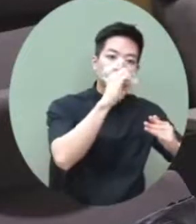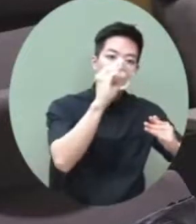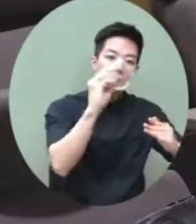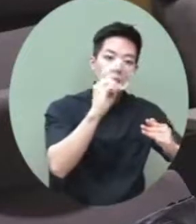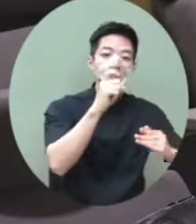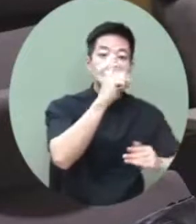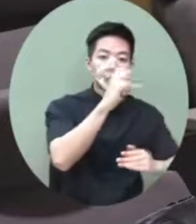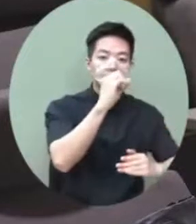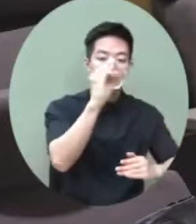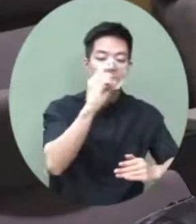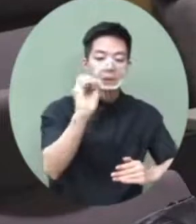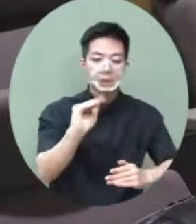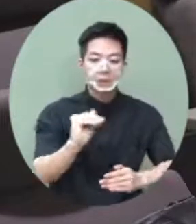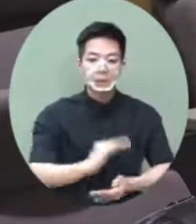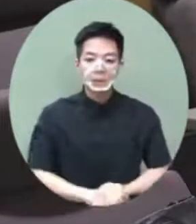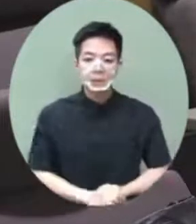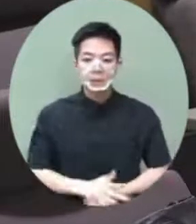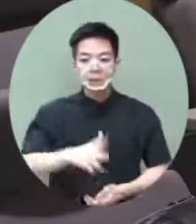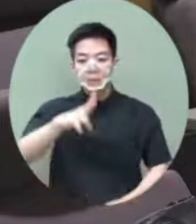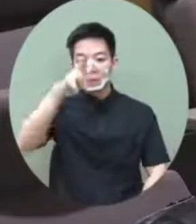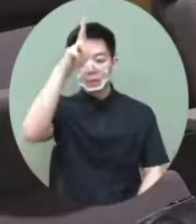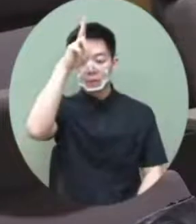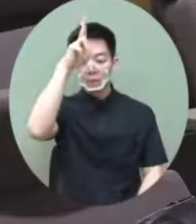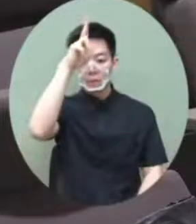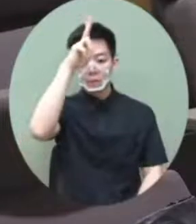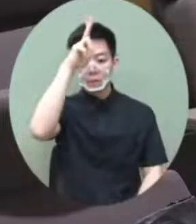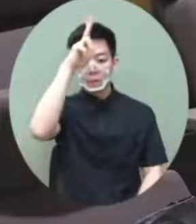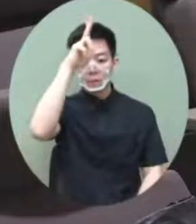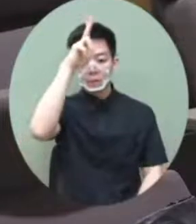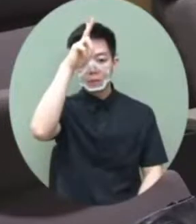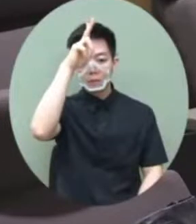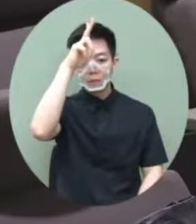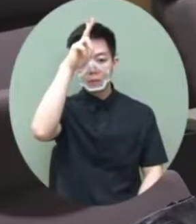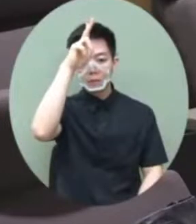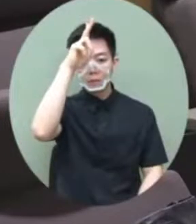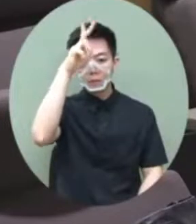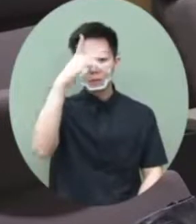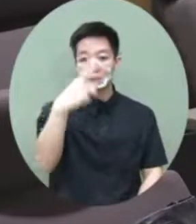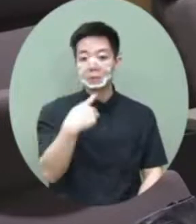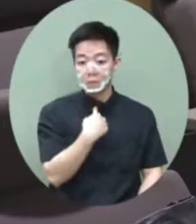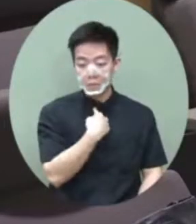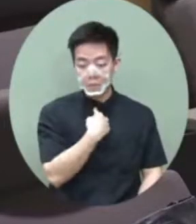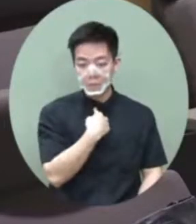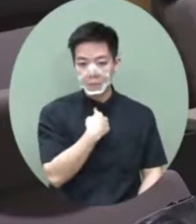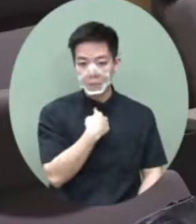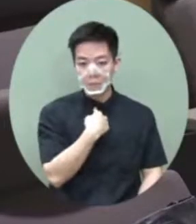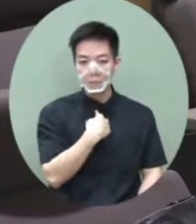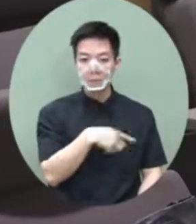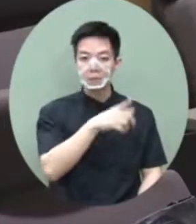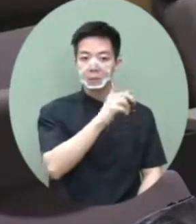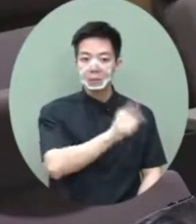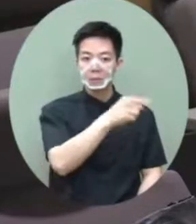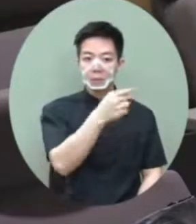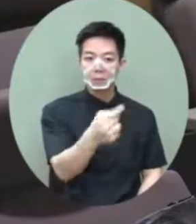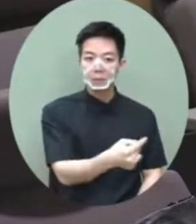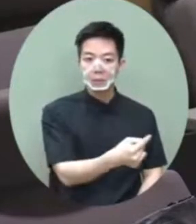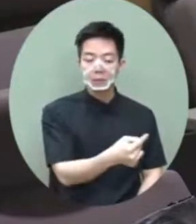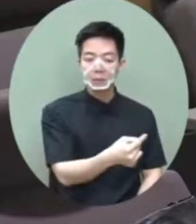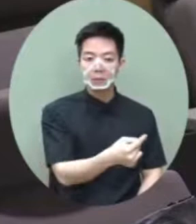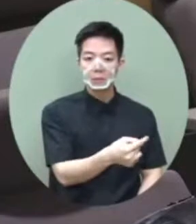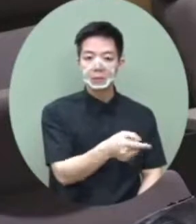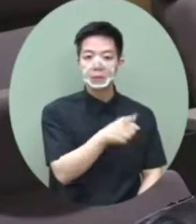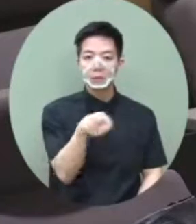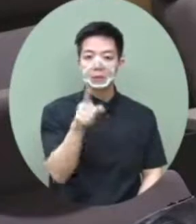1 to 1.5 million oral pills before the government can relax the social